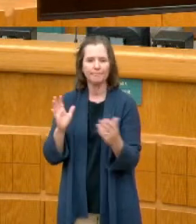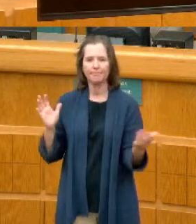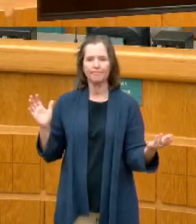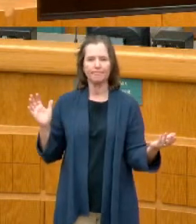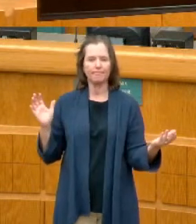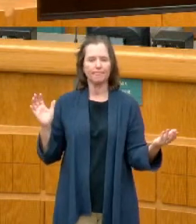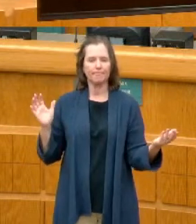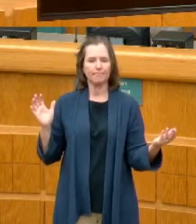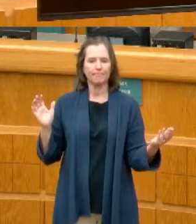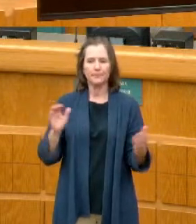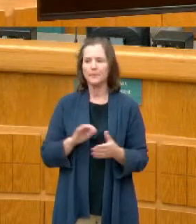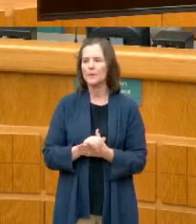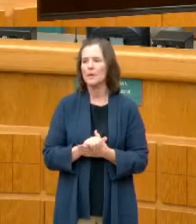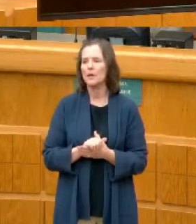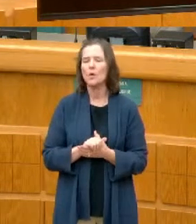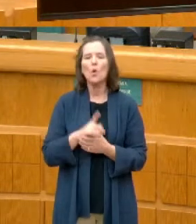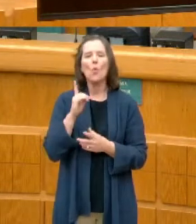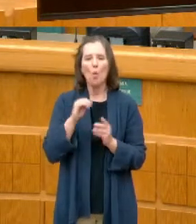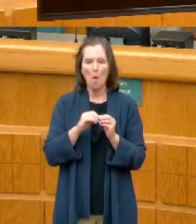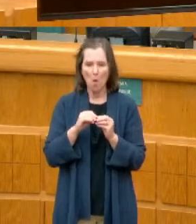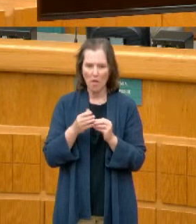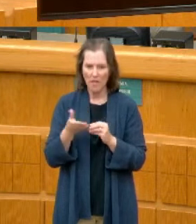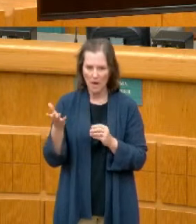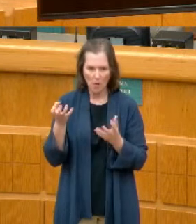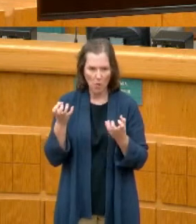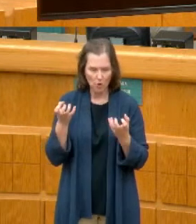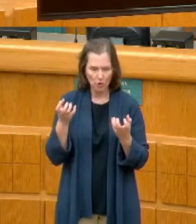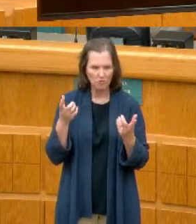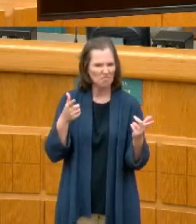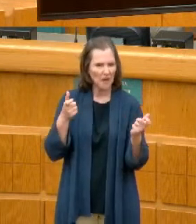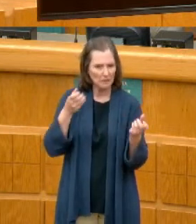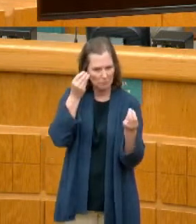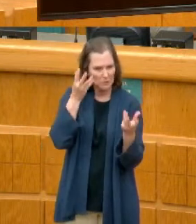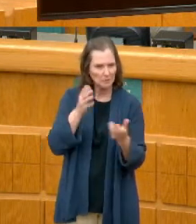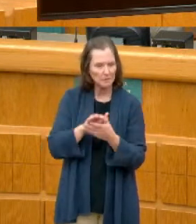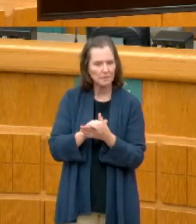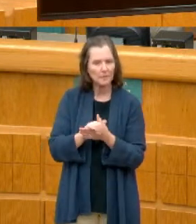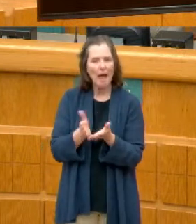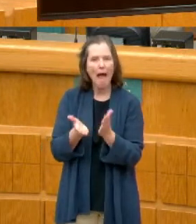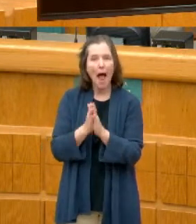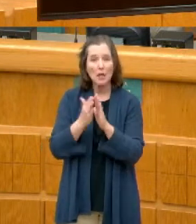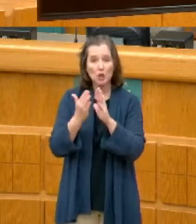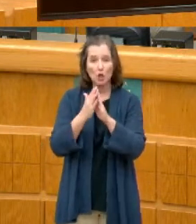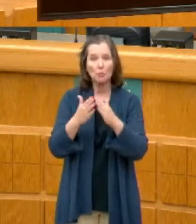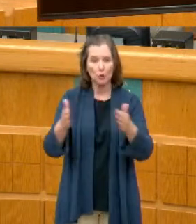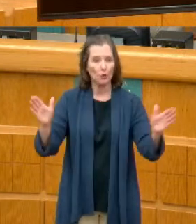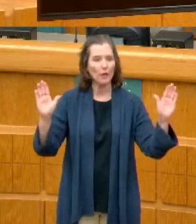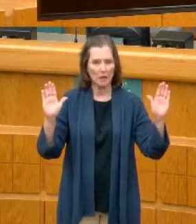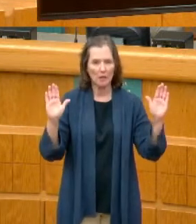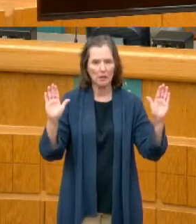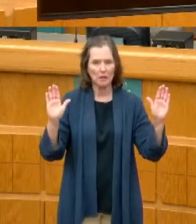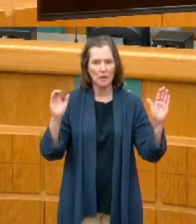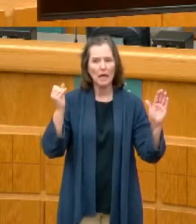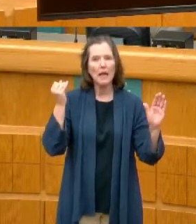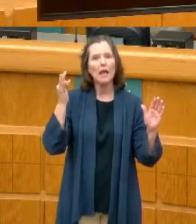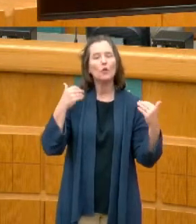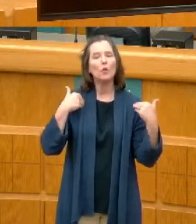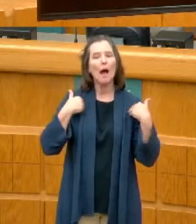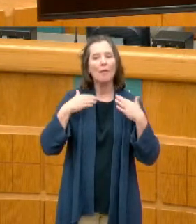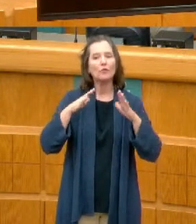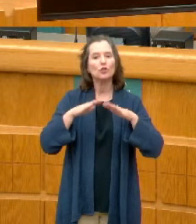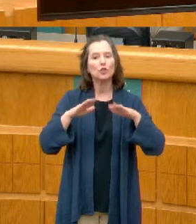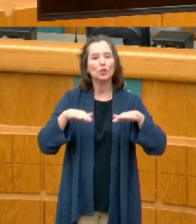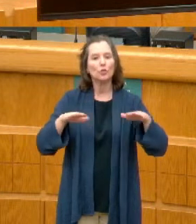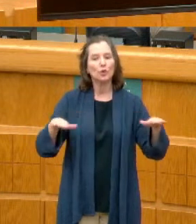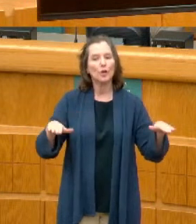other quick point I'd like to make, I would like to ask the community, if you have children that are not that ill but you need to get